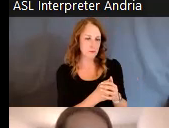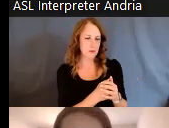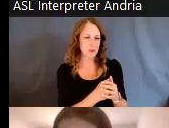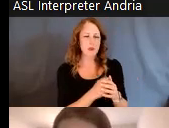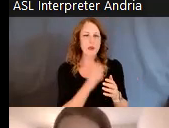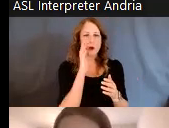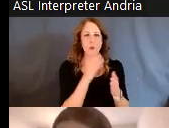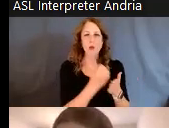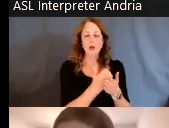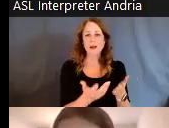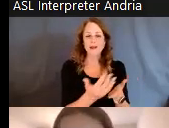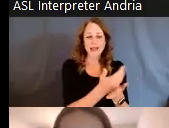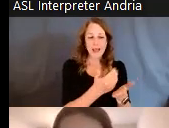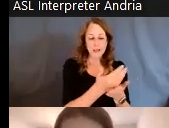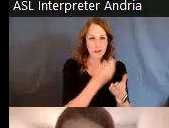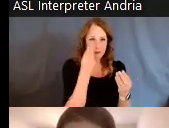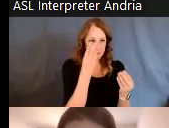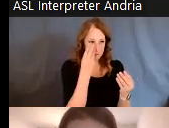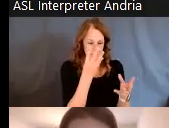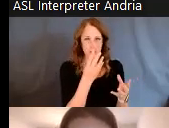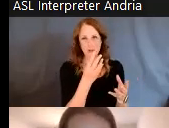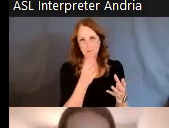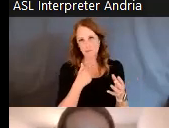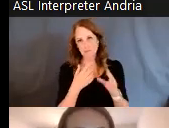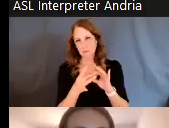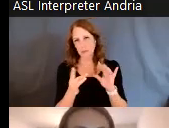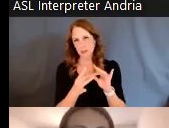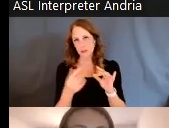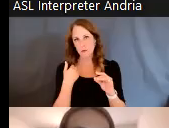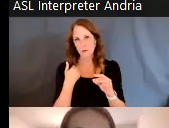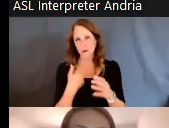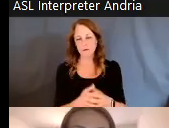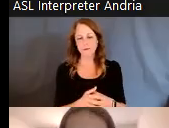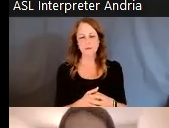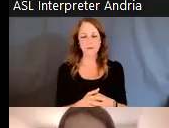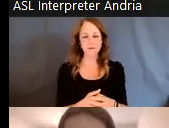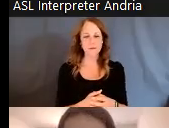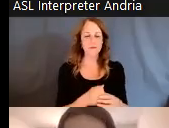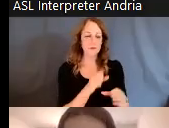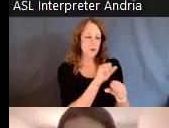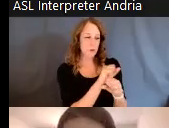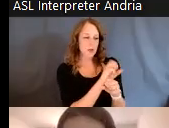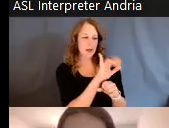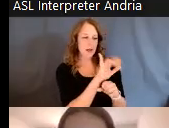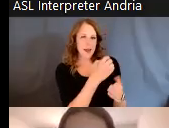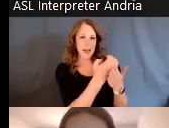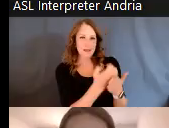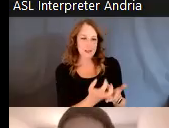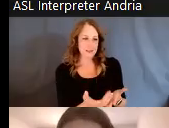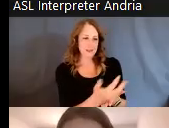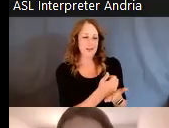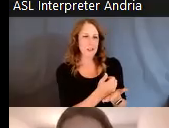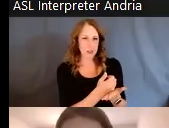gathering that preliminary information that I mentioned before, and then working on that evidence collection